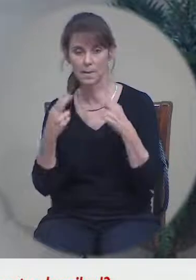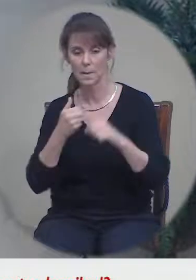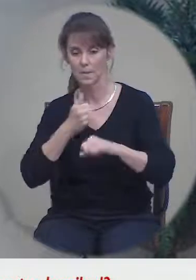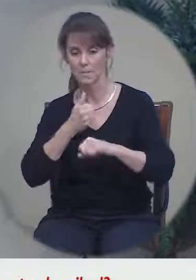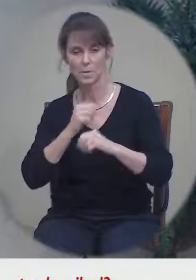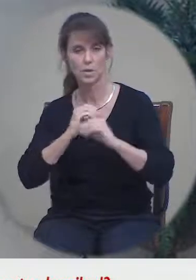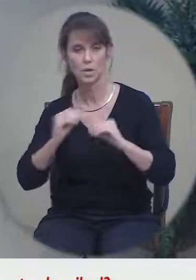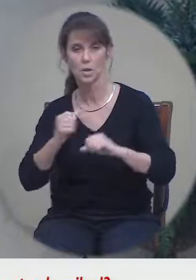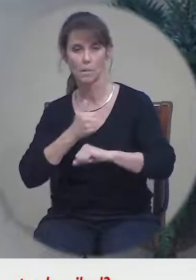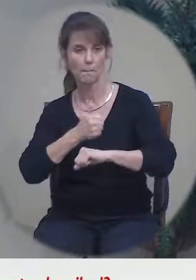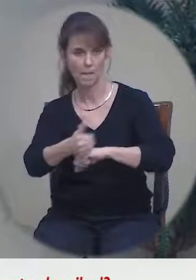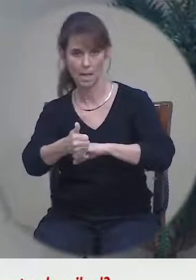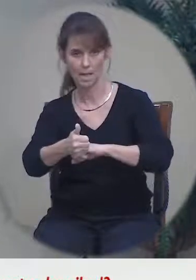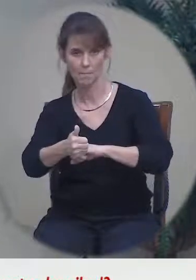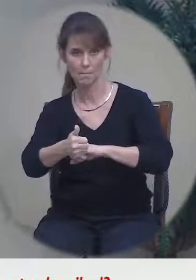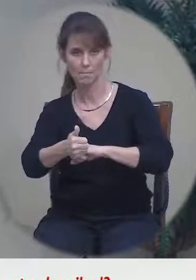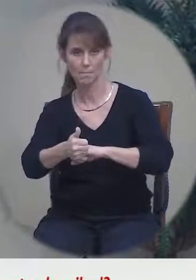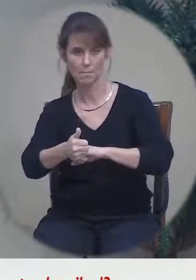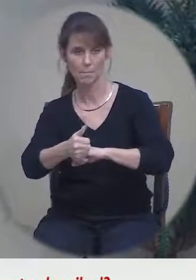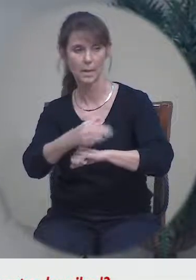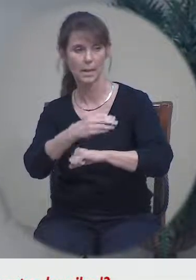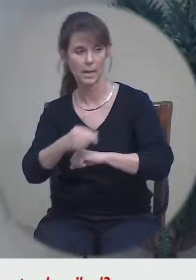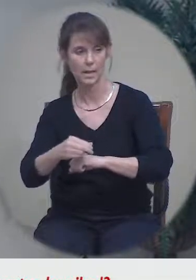Blameless and upright.